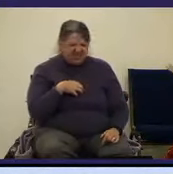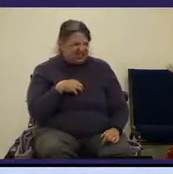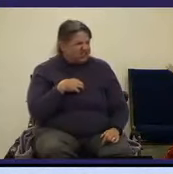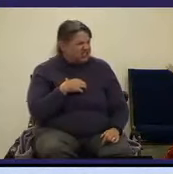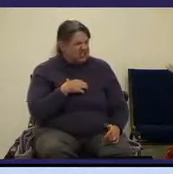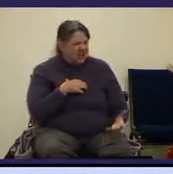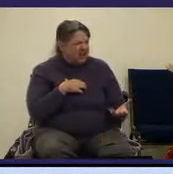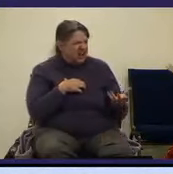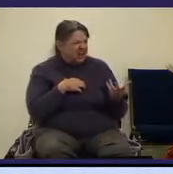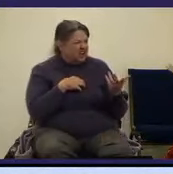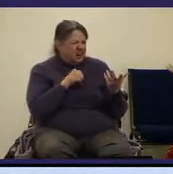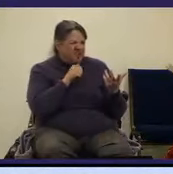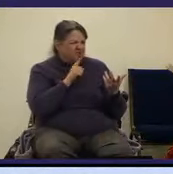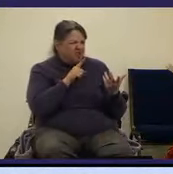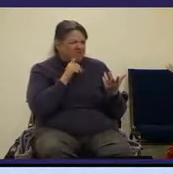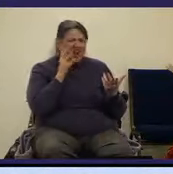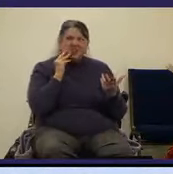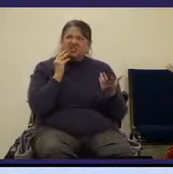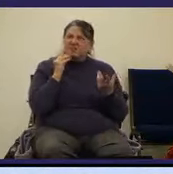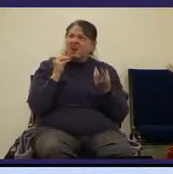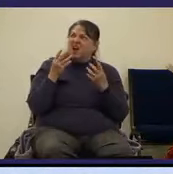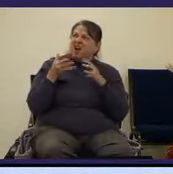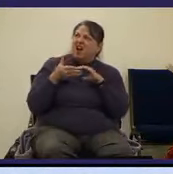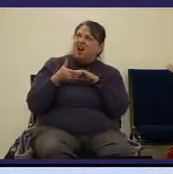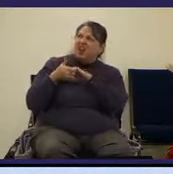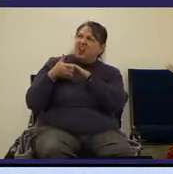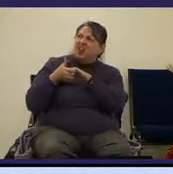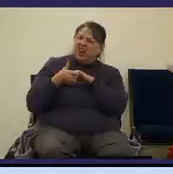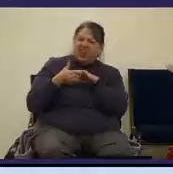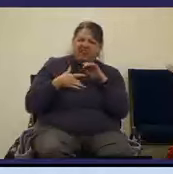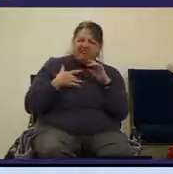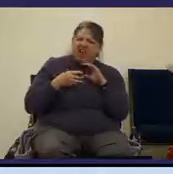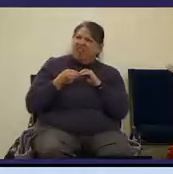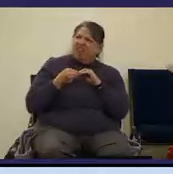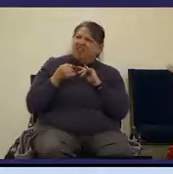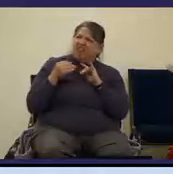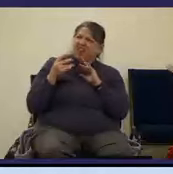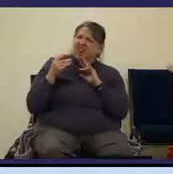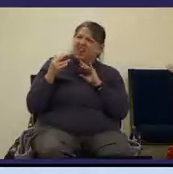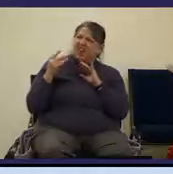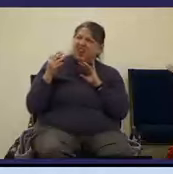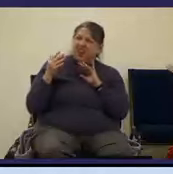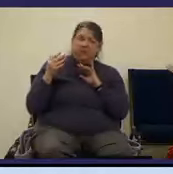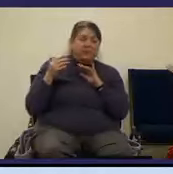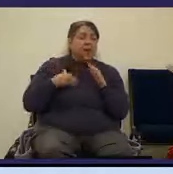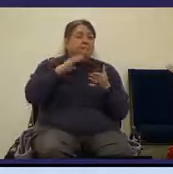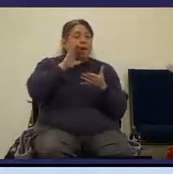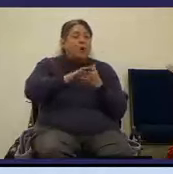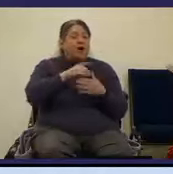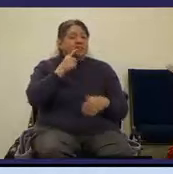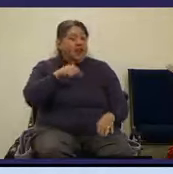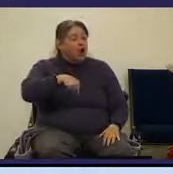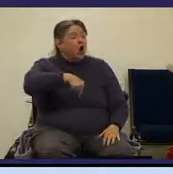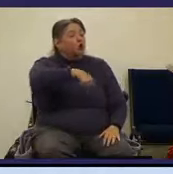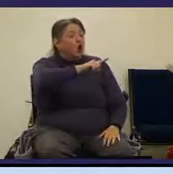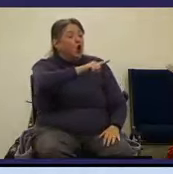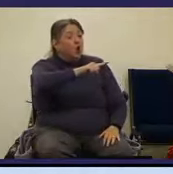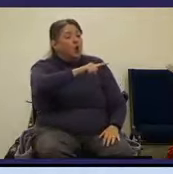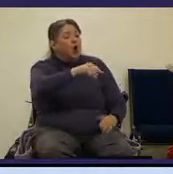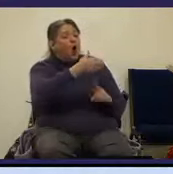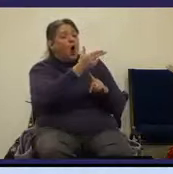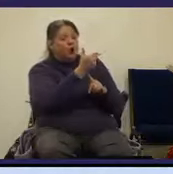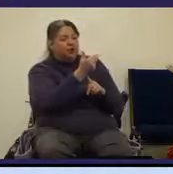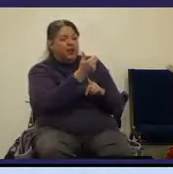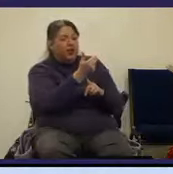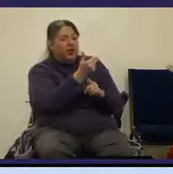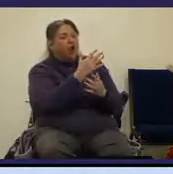I wasn't sensing. I wasn't feeling well in my spirit. And so my wife and I decided, hey, let's just go to a hotel somewhere nearby and get away